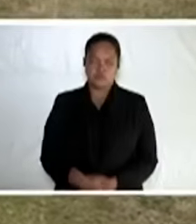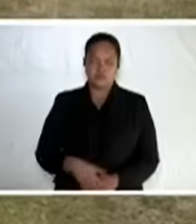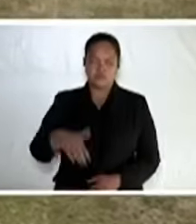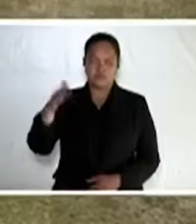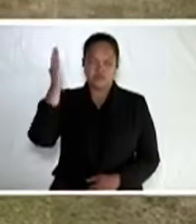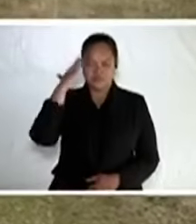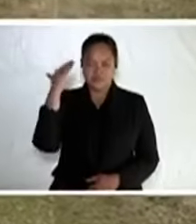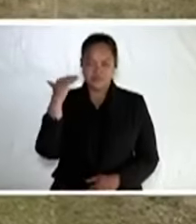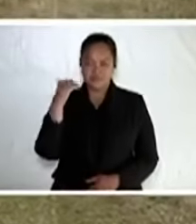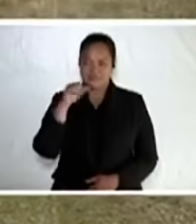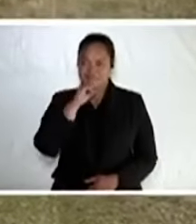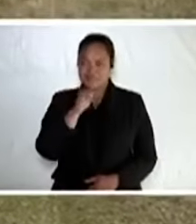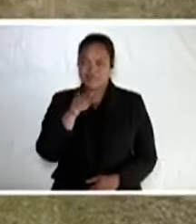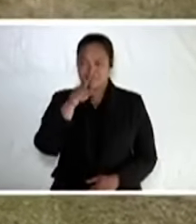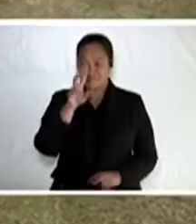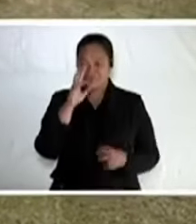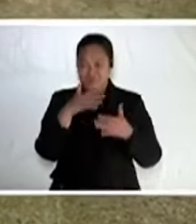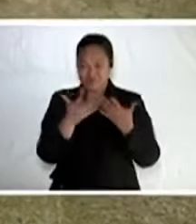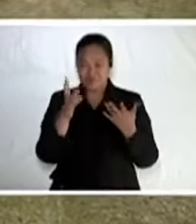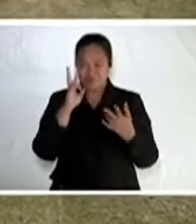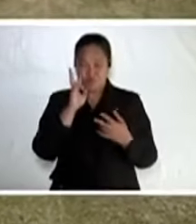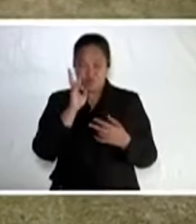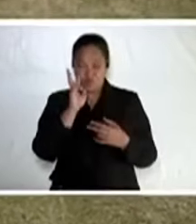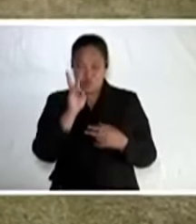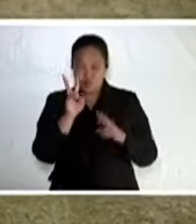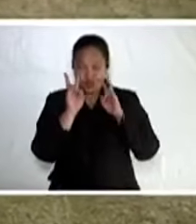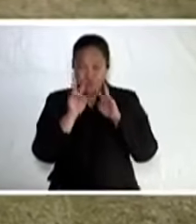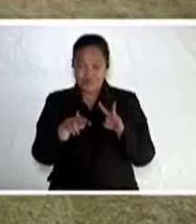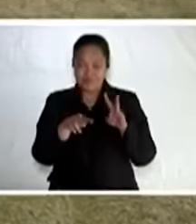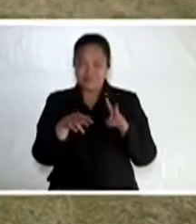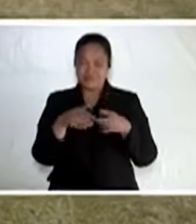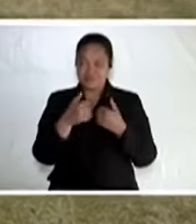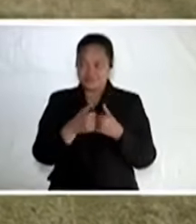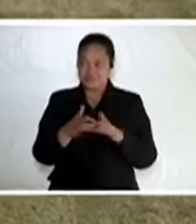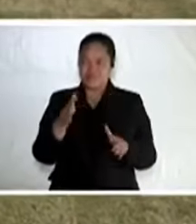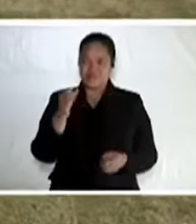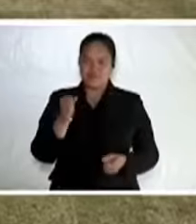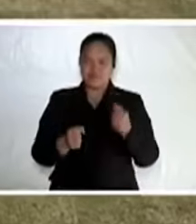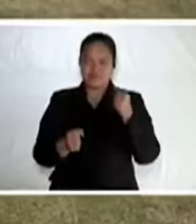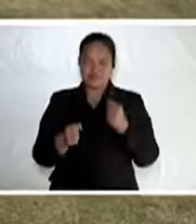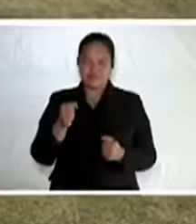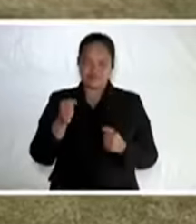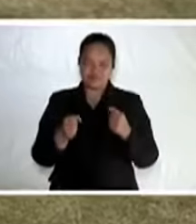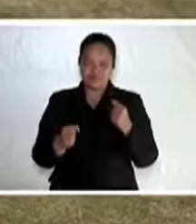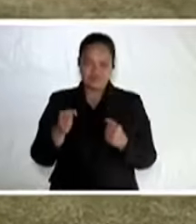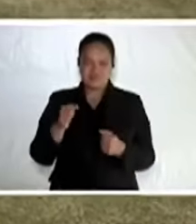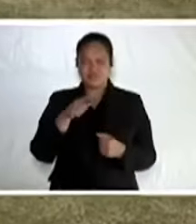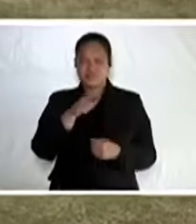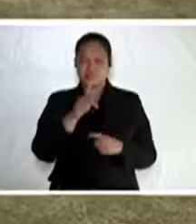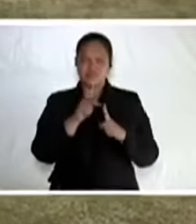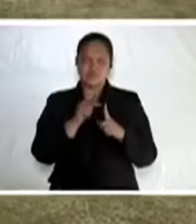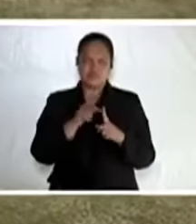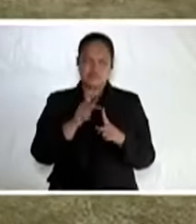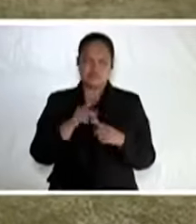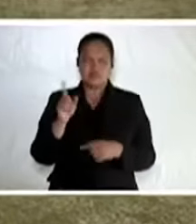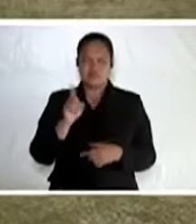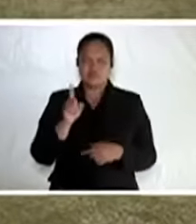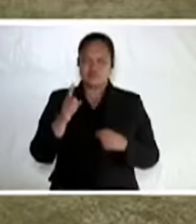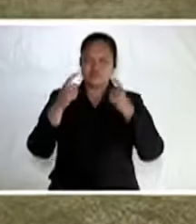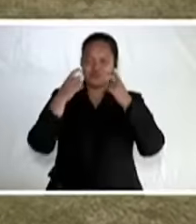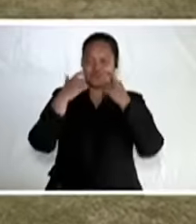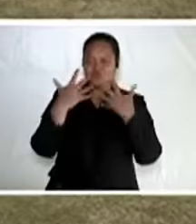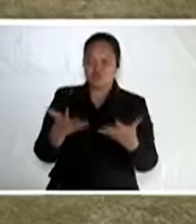Ladies and gentlemen, as you are witnessing the commencement of the march past, the intention of the march past is to be